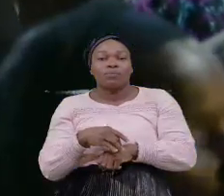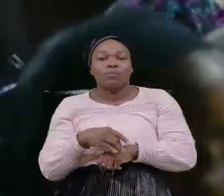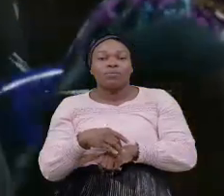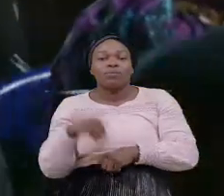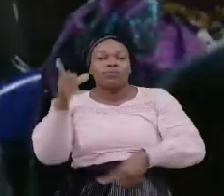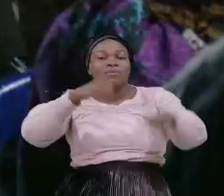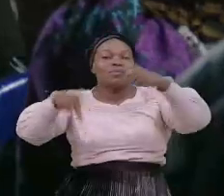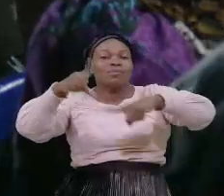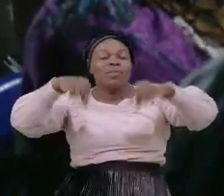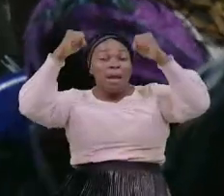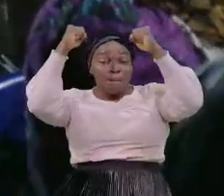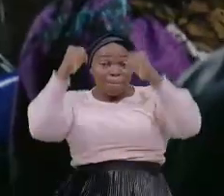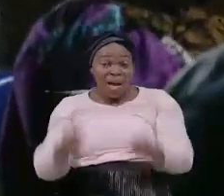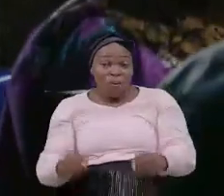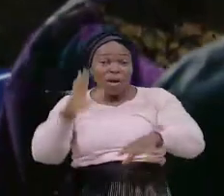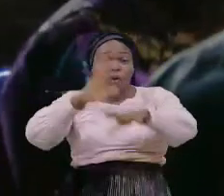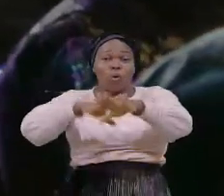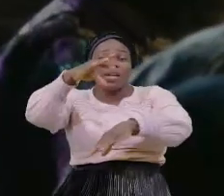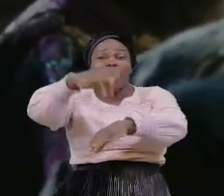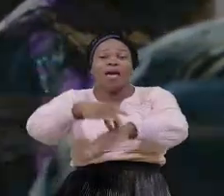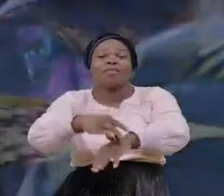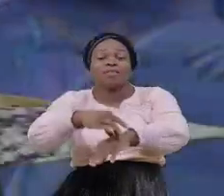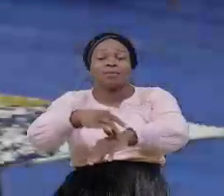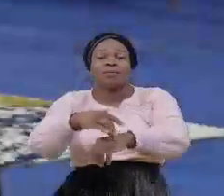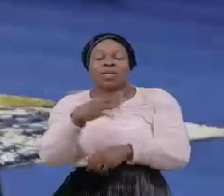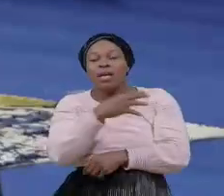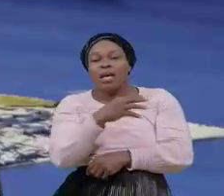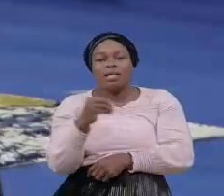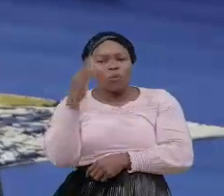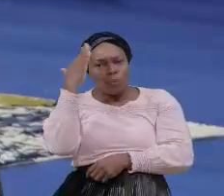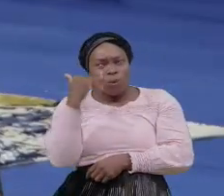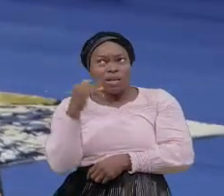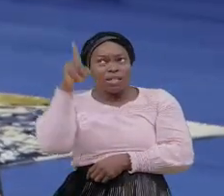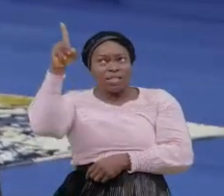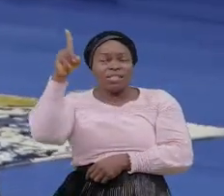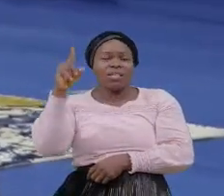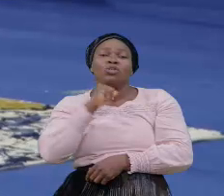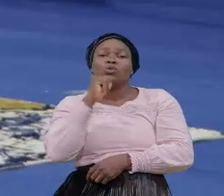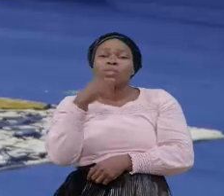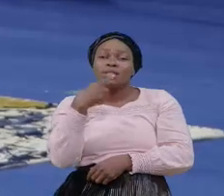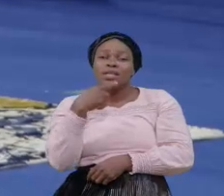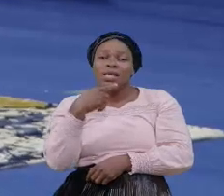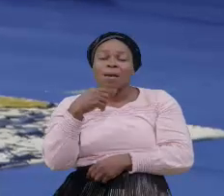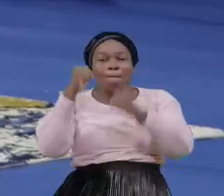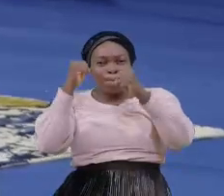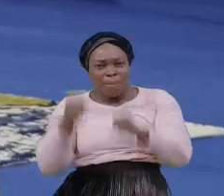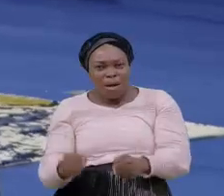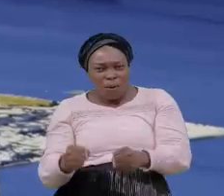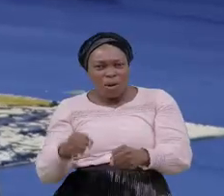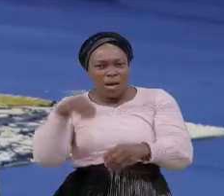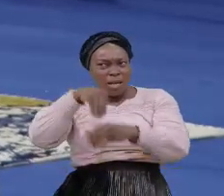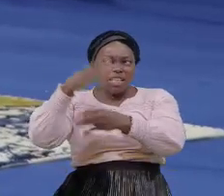earth. Power. Why didn't he say power in heaven. There's